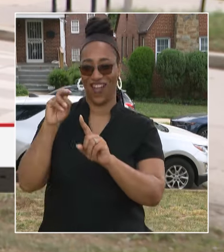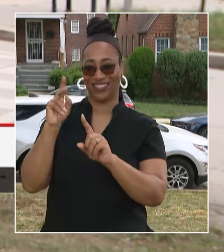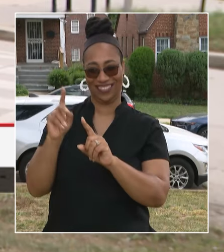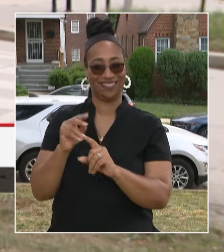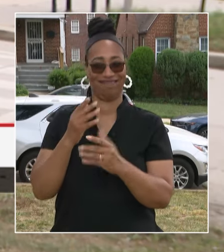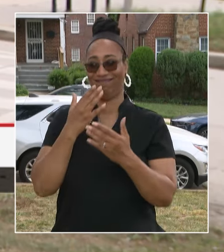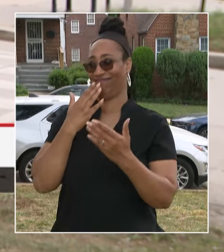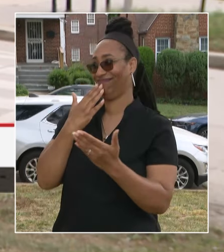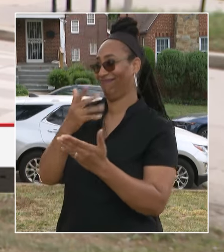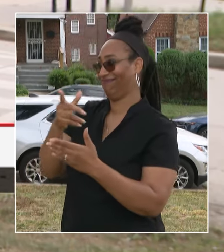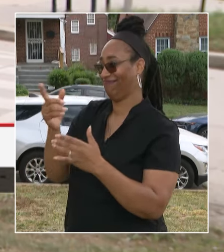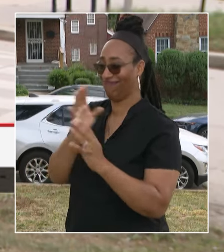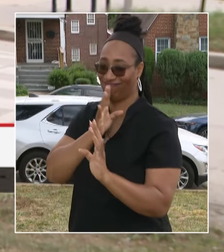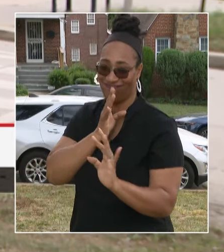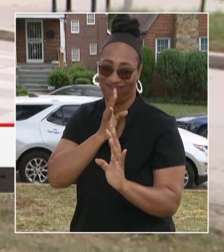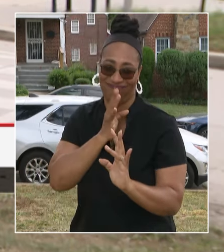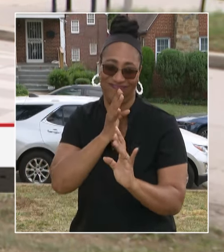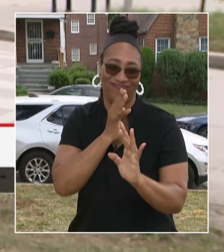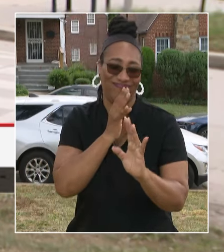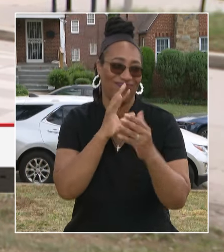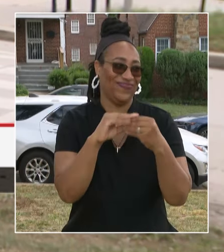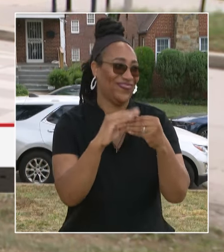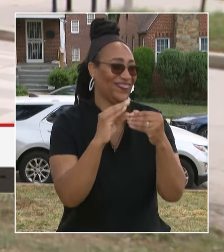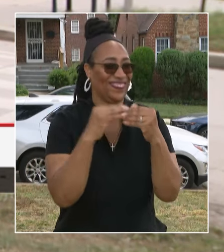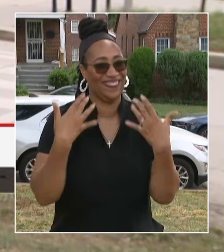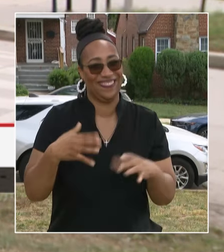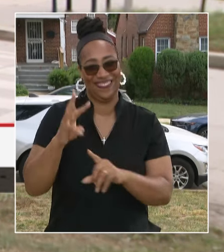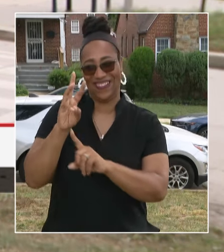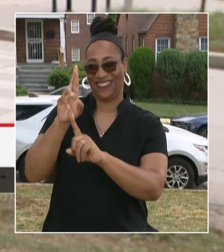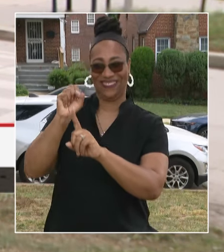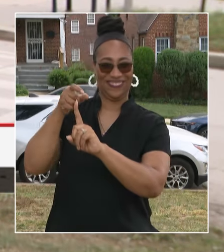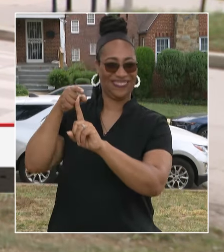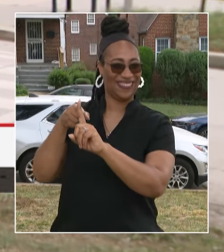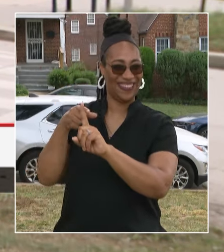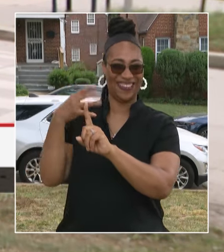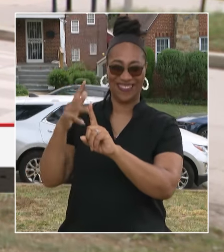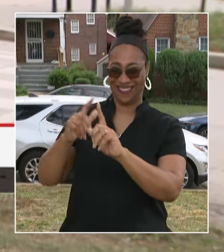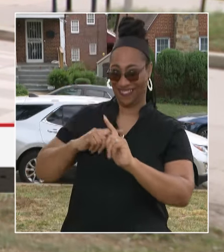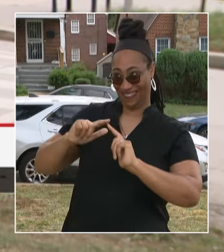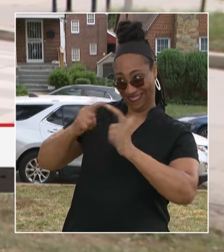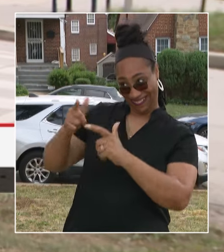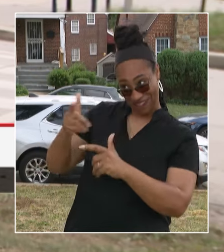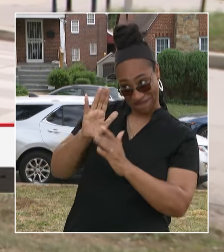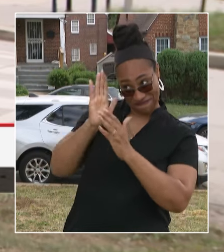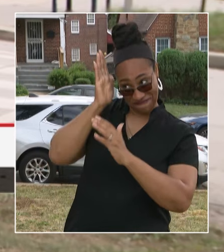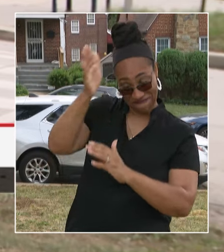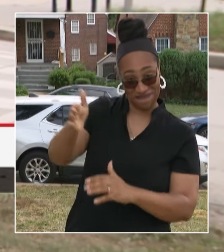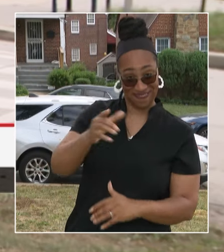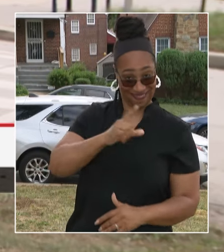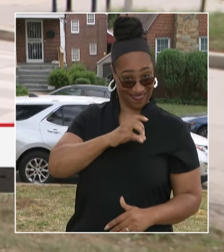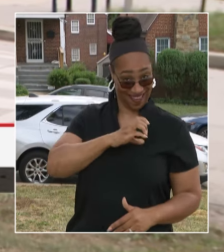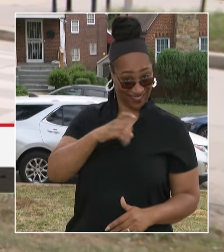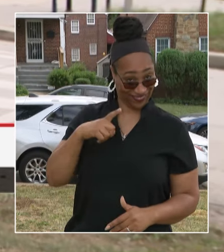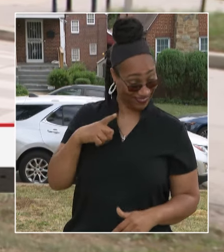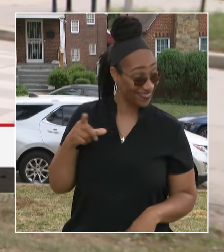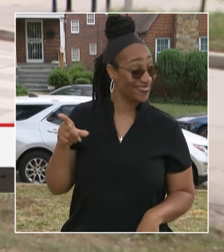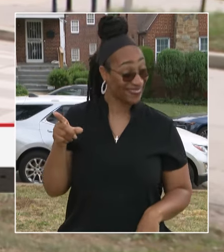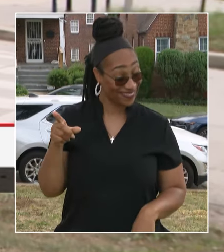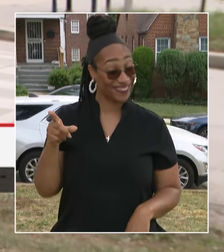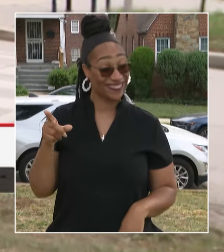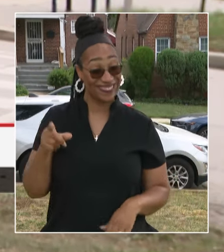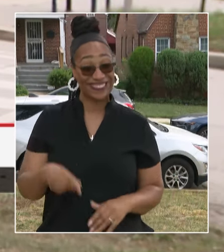member. No, thank you for that. That was great. We couldn't have this program giving Dr. Spaulding's rich contributions to education and not have